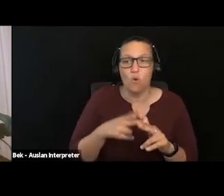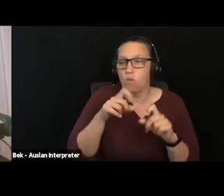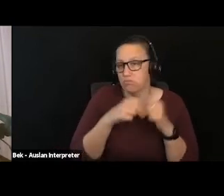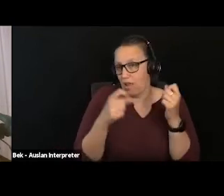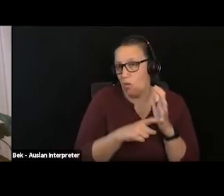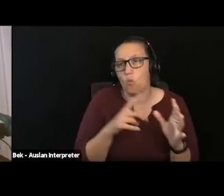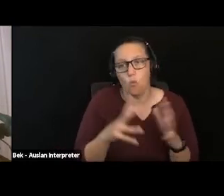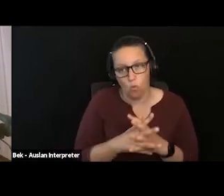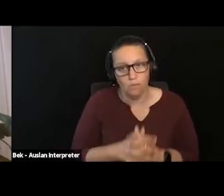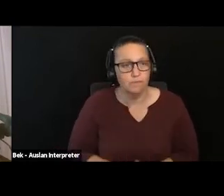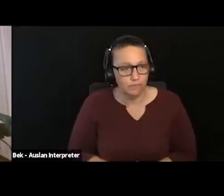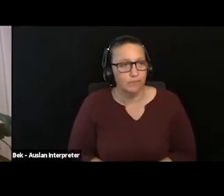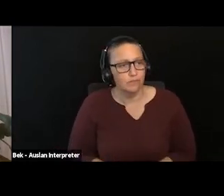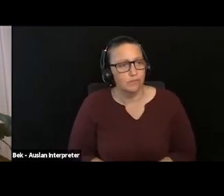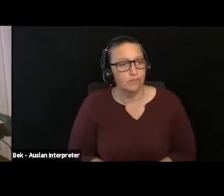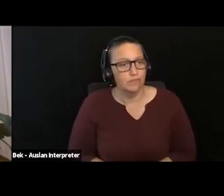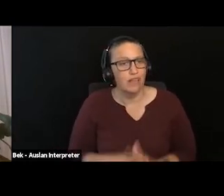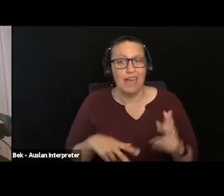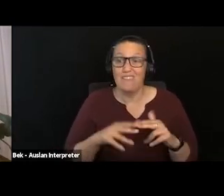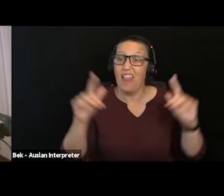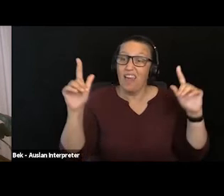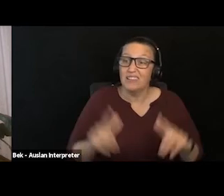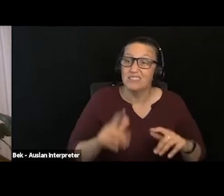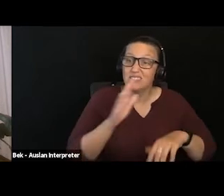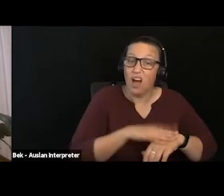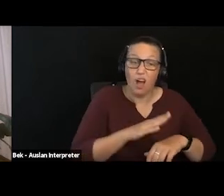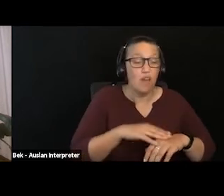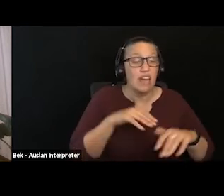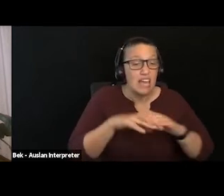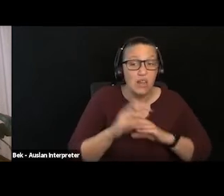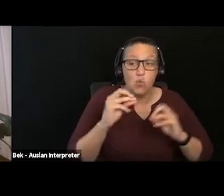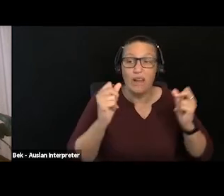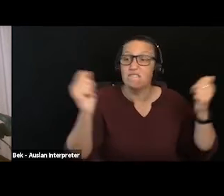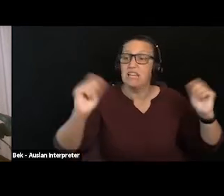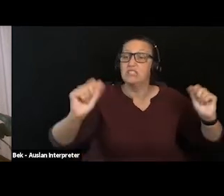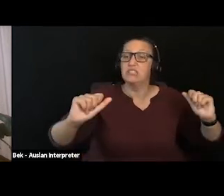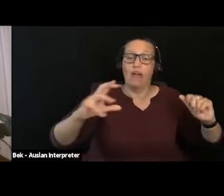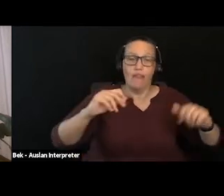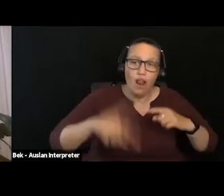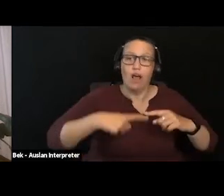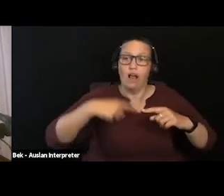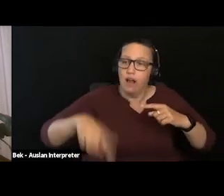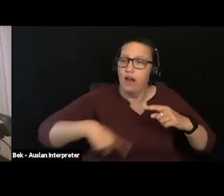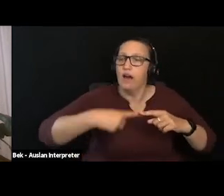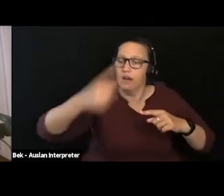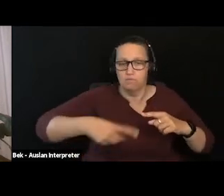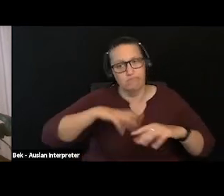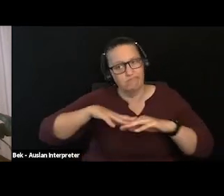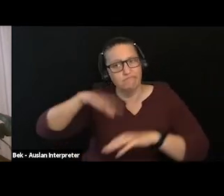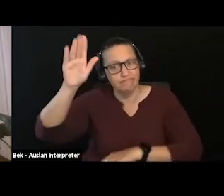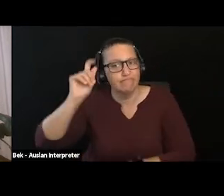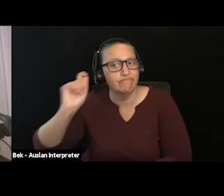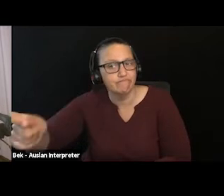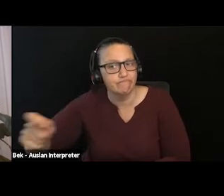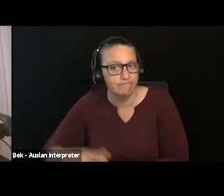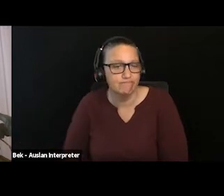less time, and particularly if you cycle in and out of treatment, there are much higher rates of offending. And this is consistent with other work. It's